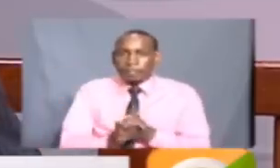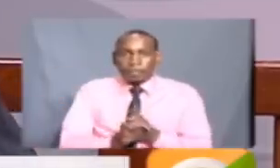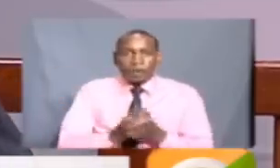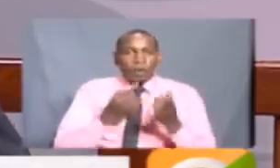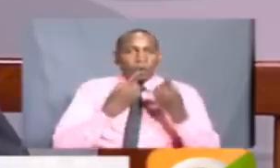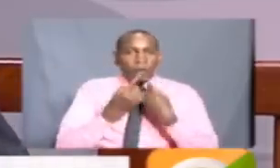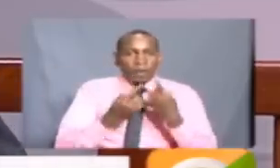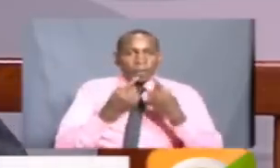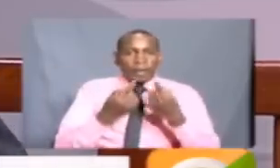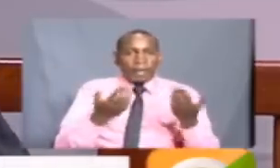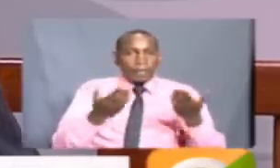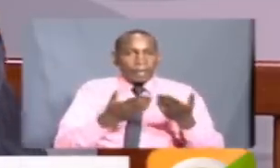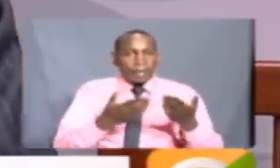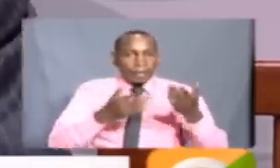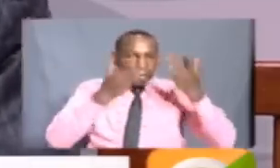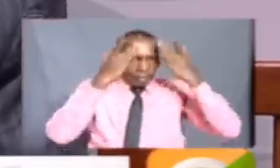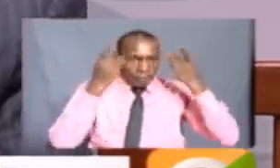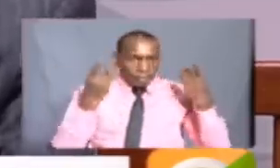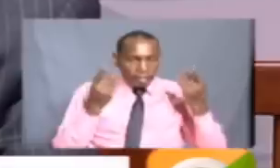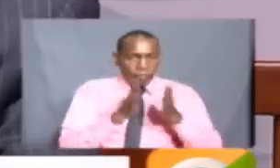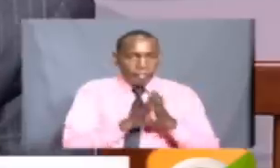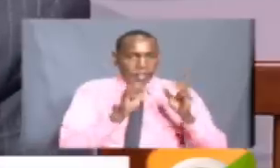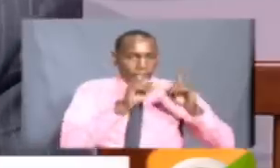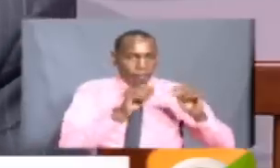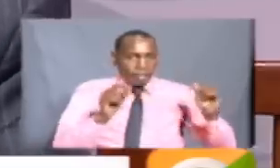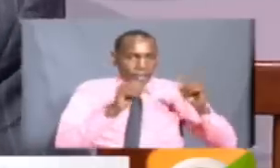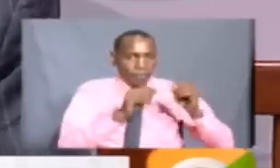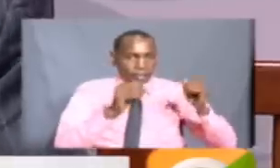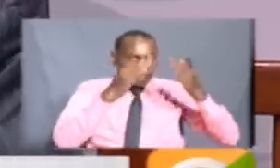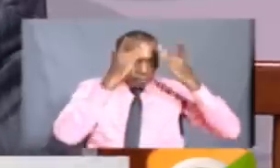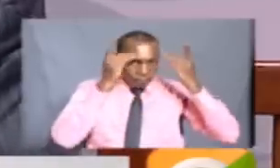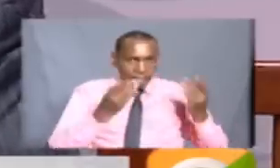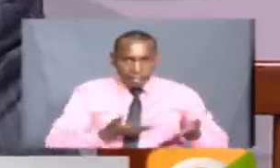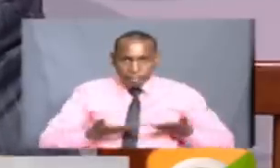said at weddings, and at weddings what ought to be said at funerals.